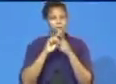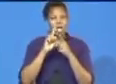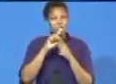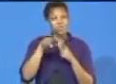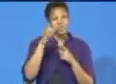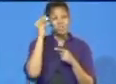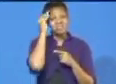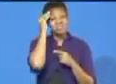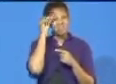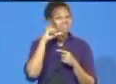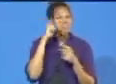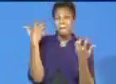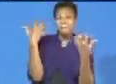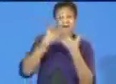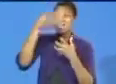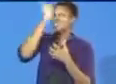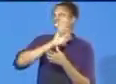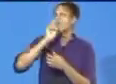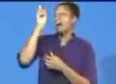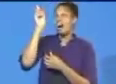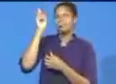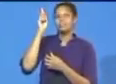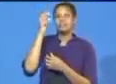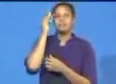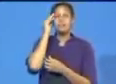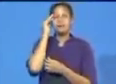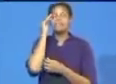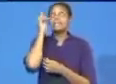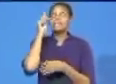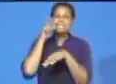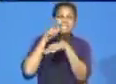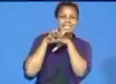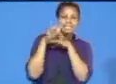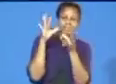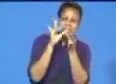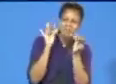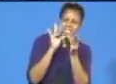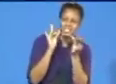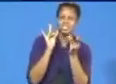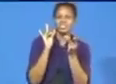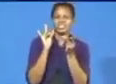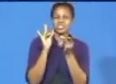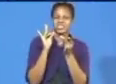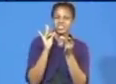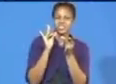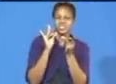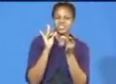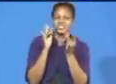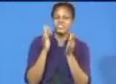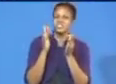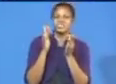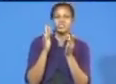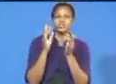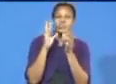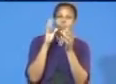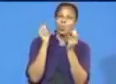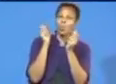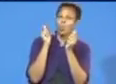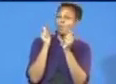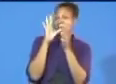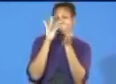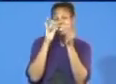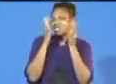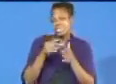God's thoughts, He sends a messenger with a message to say, stop and pay some attention